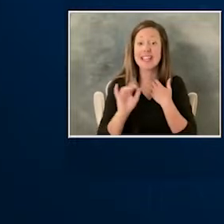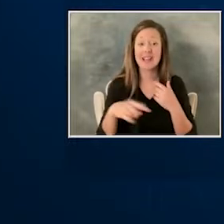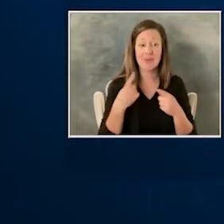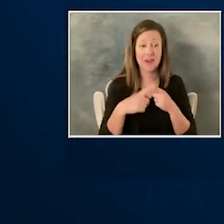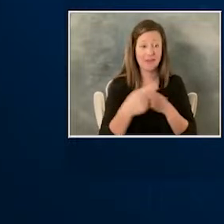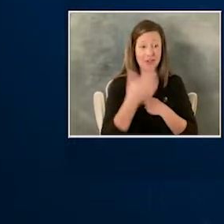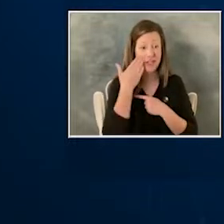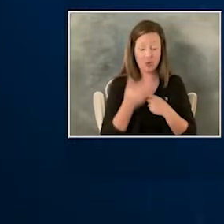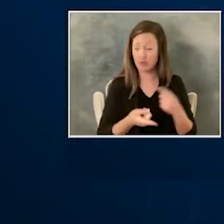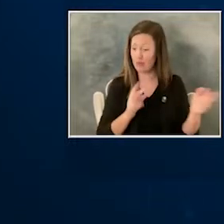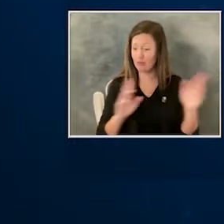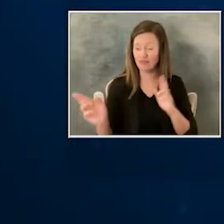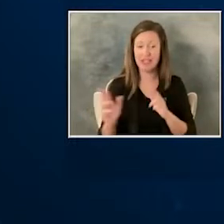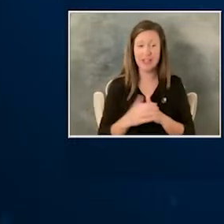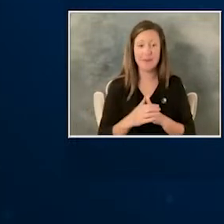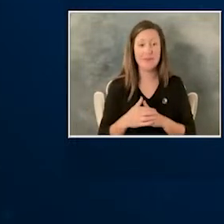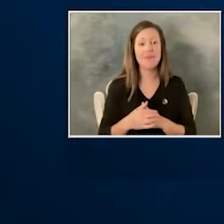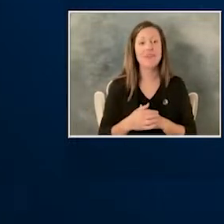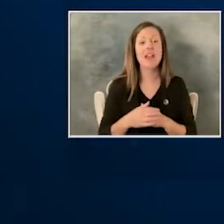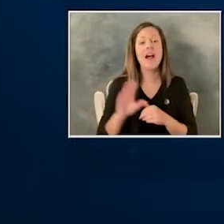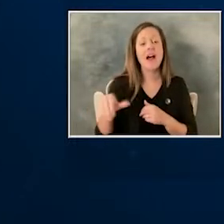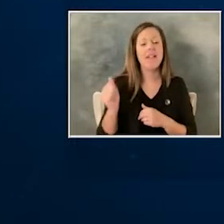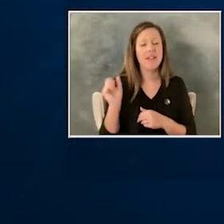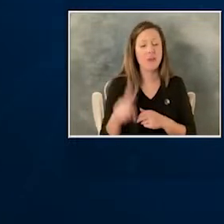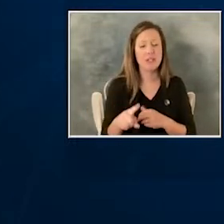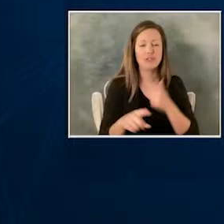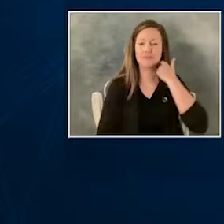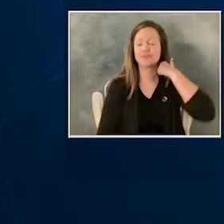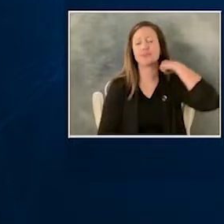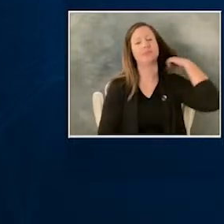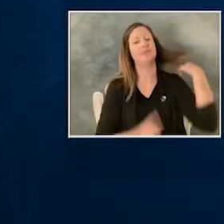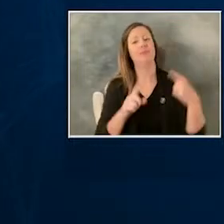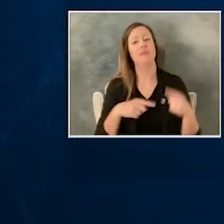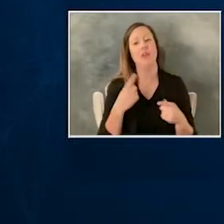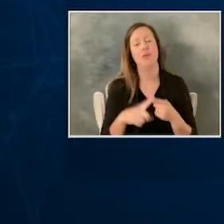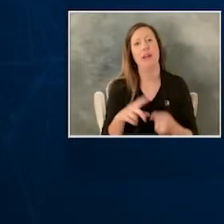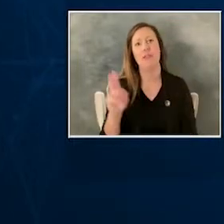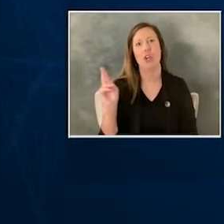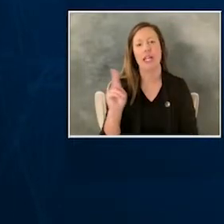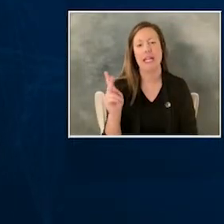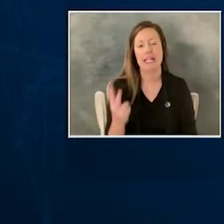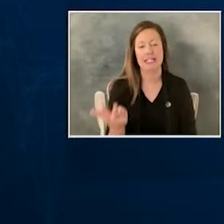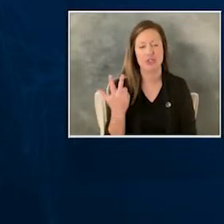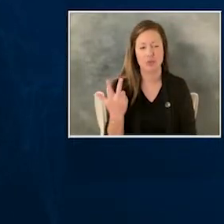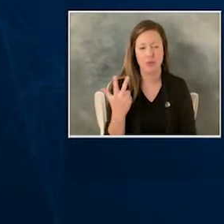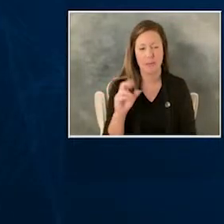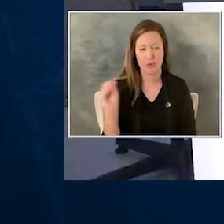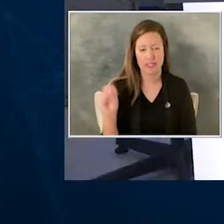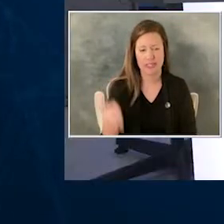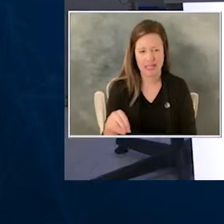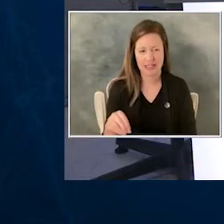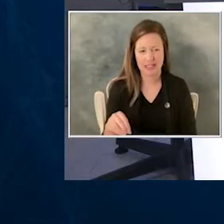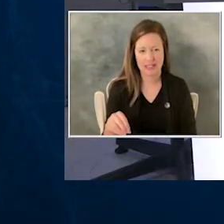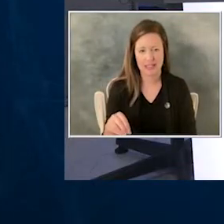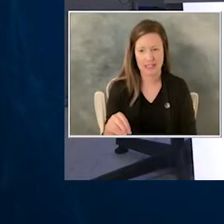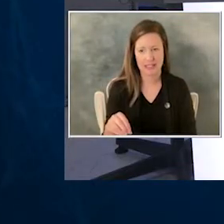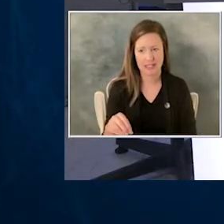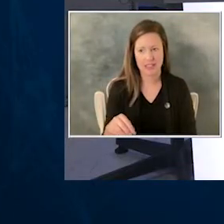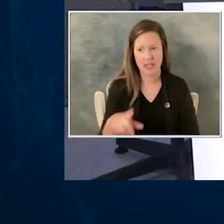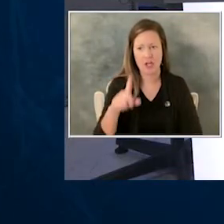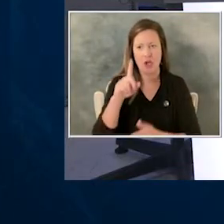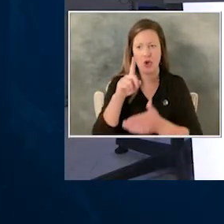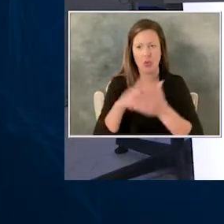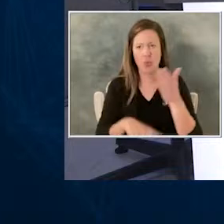cool. Jean has a question. Jean wants to know, when your kidneys are at 3%, what are the readings you get on your